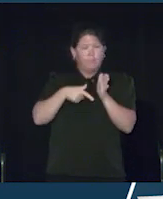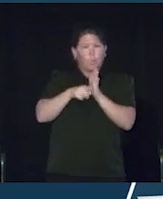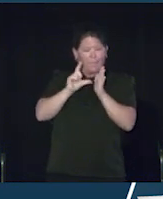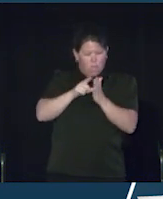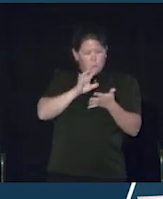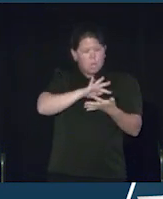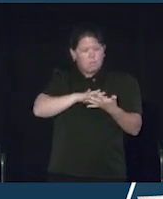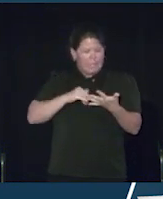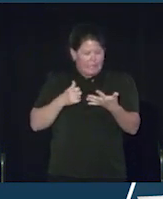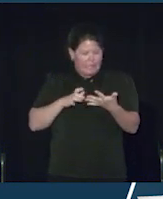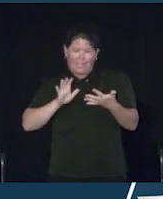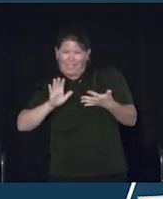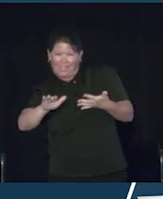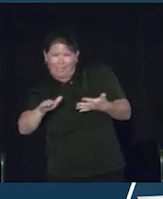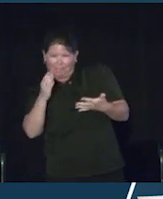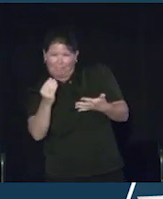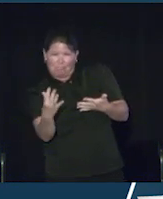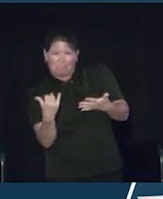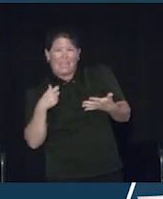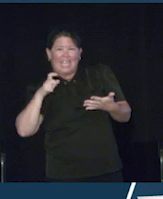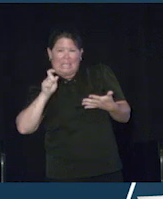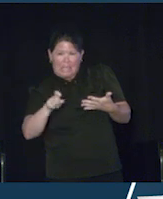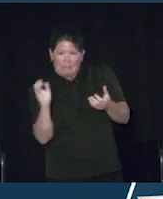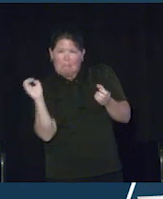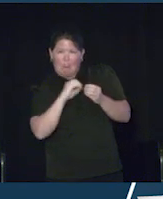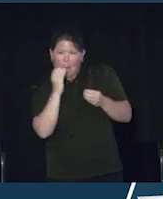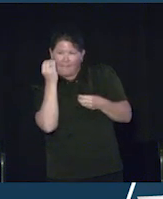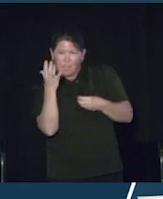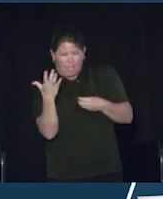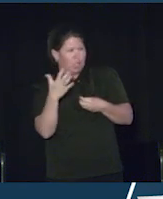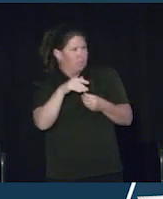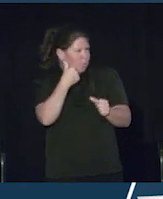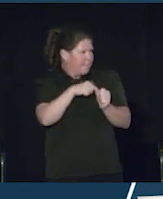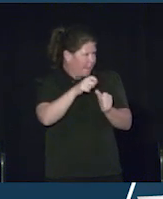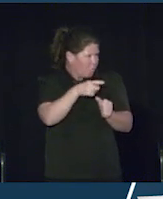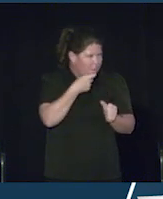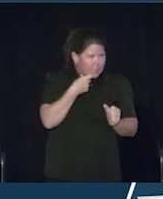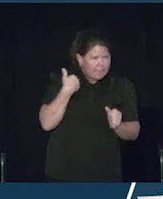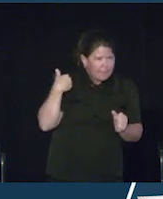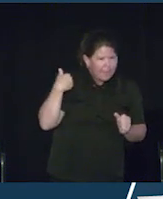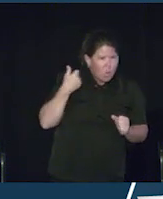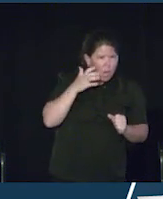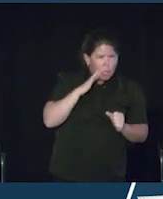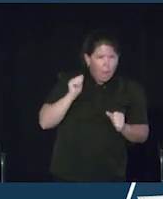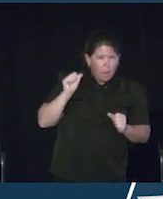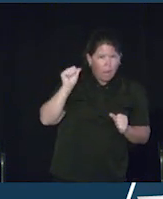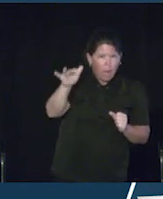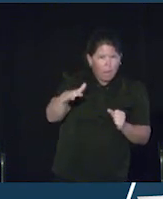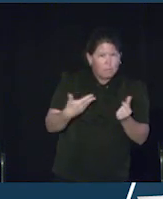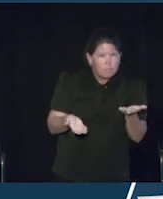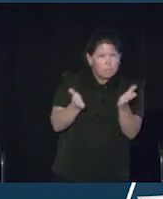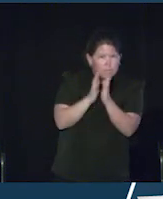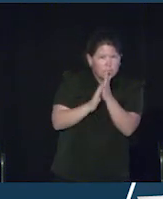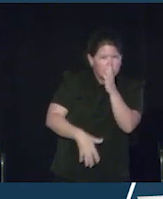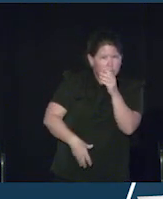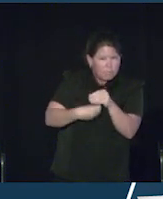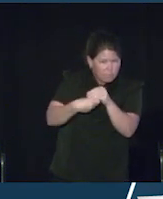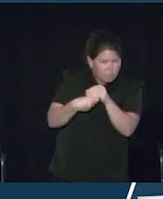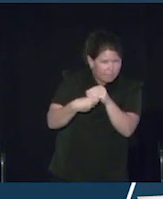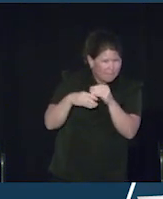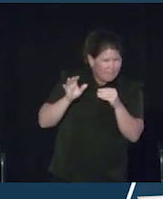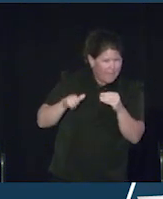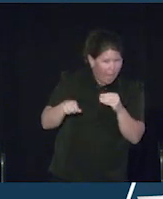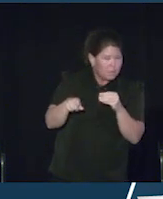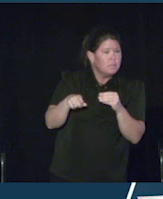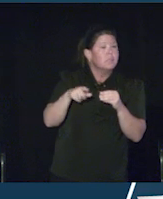is needed, and that's, remember, the form that I mentioned earlier called the request for additional information. In that request for additional information,